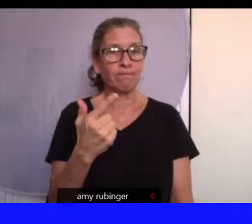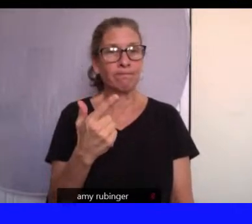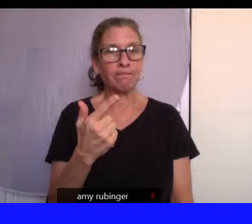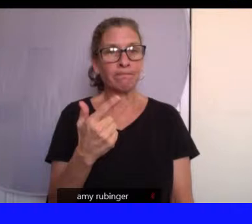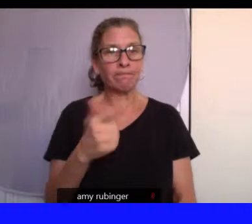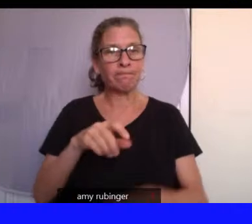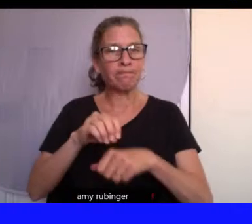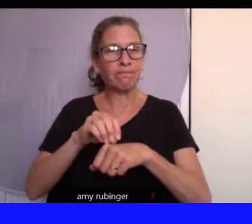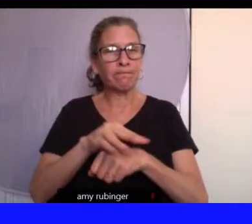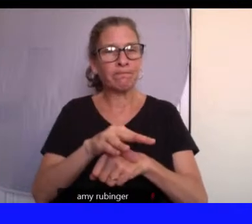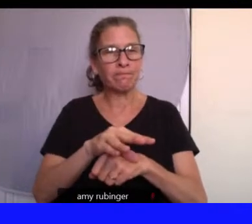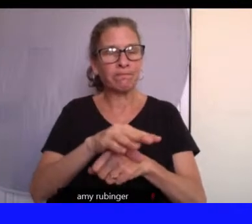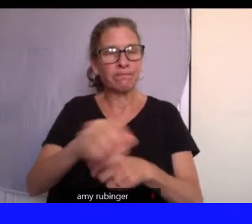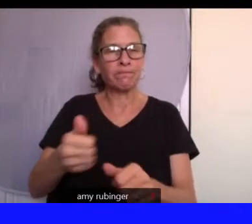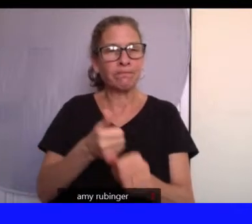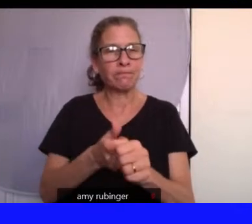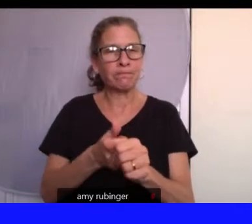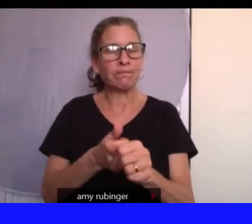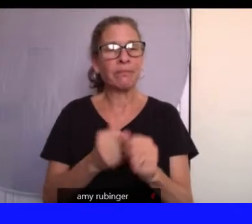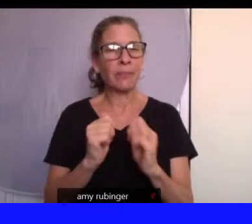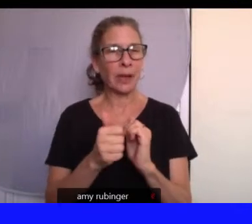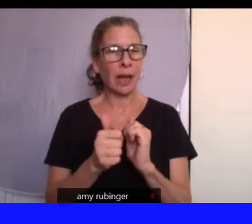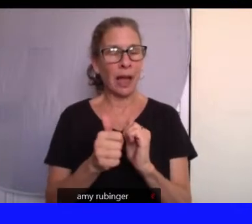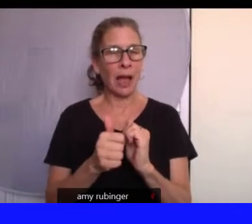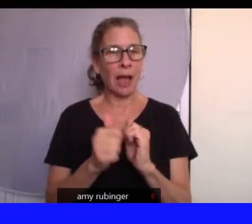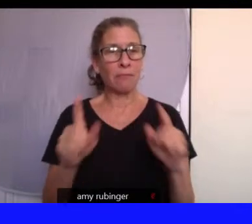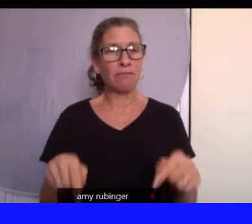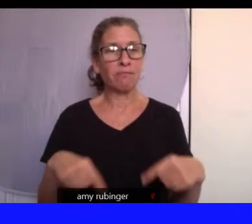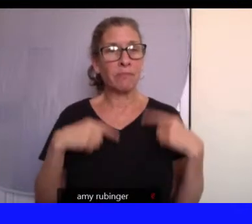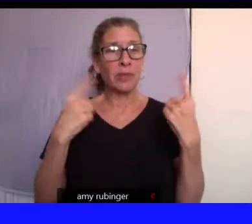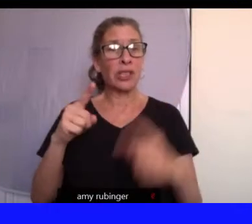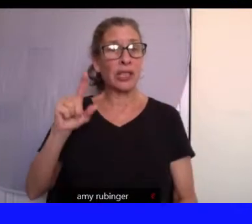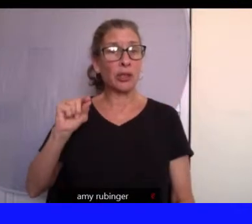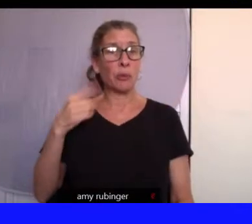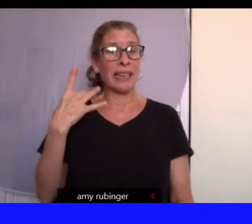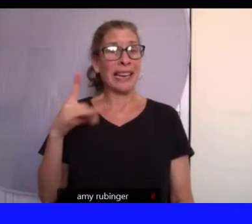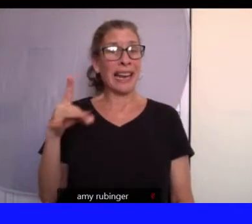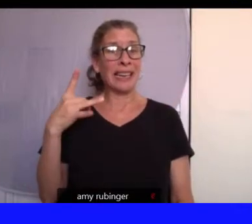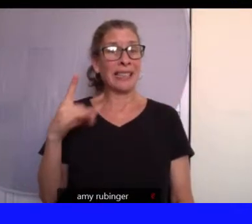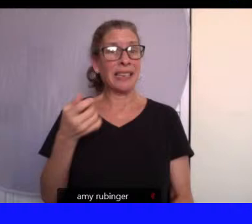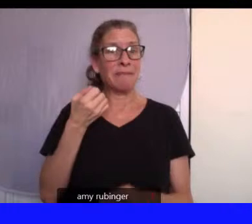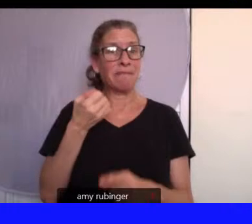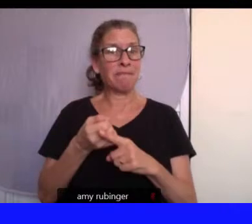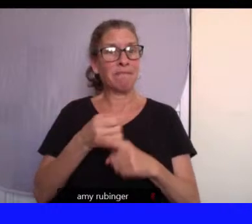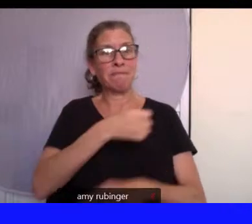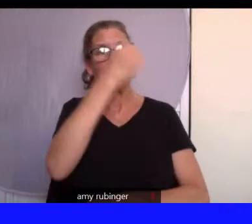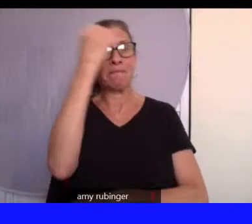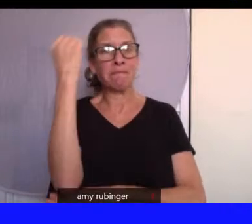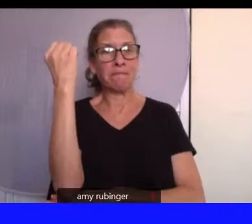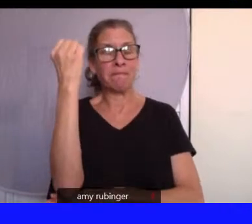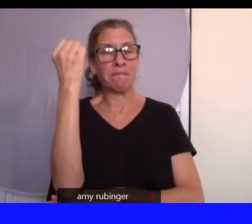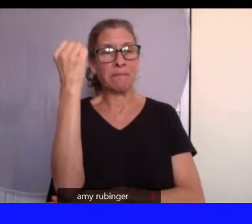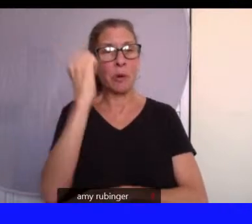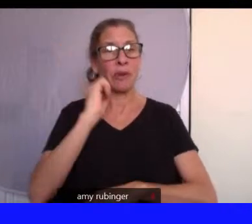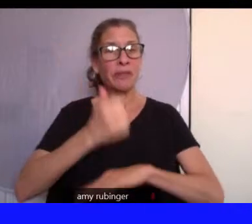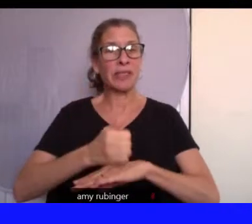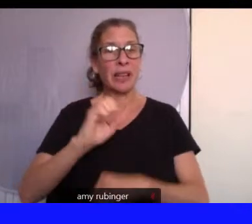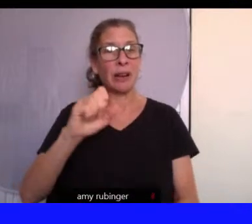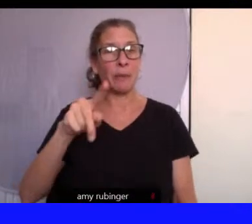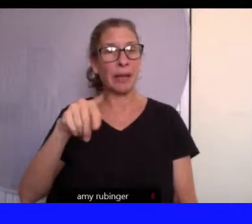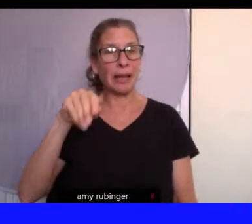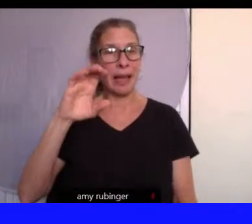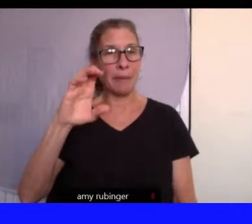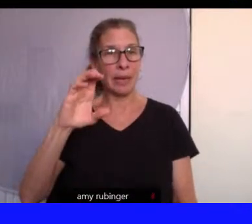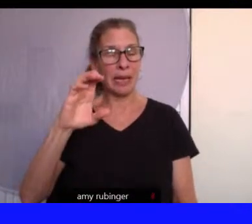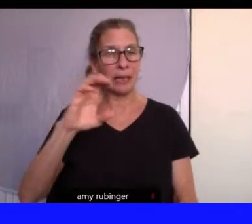a benchmark. That benchmark was set based on pre-Epic conversion and revenue